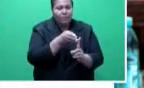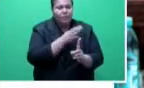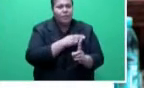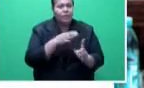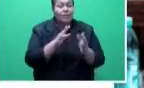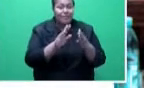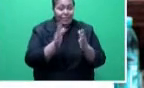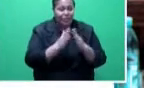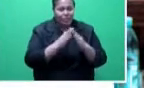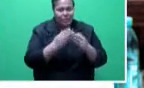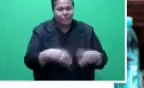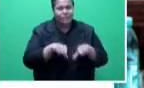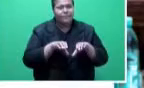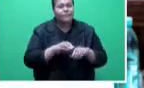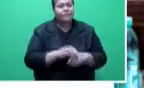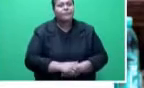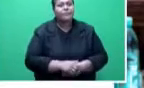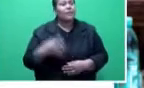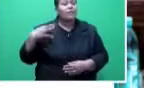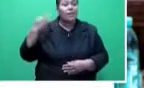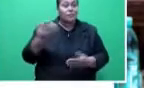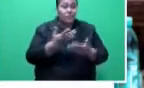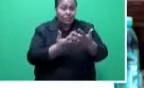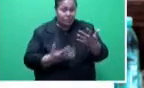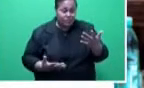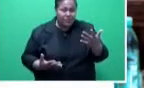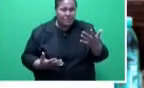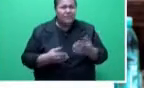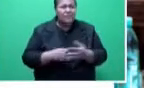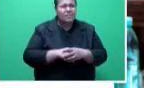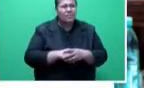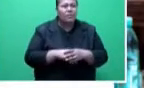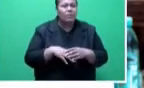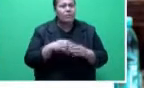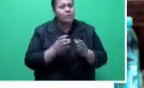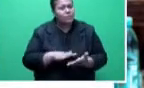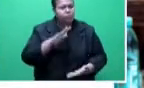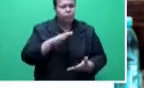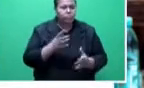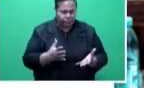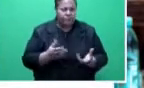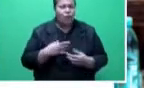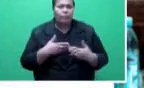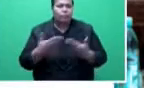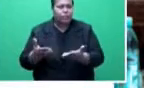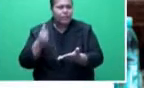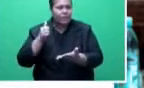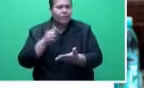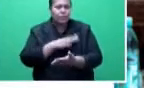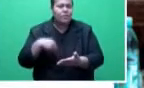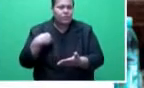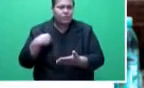municipal council. Applications which are complex in nature or in size are brought back to the Ministry for further assessment